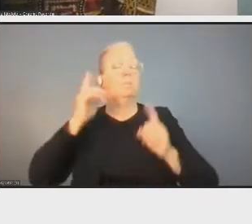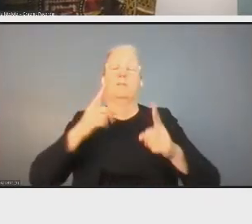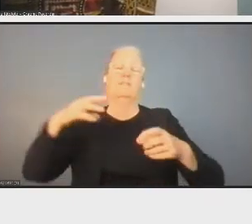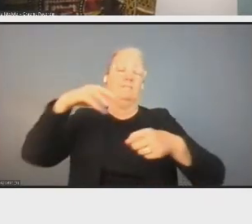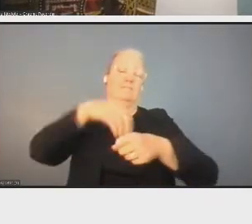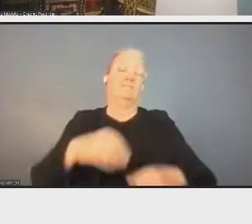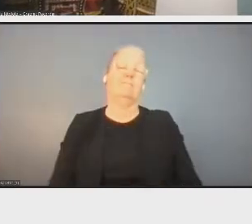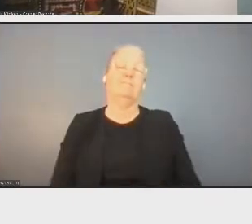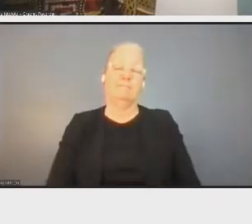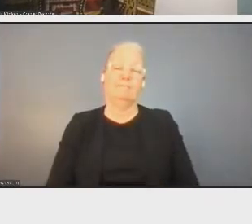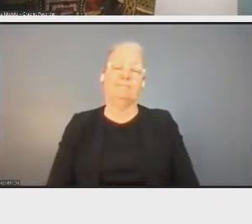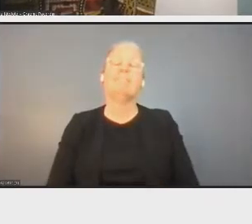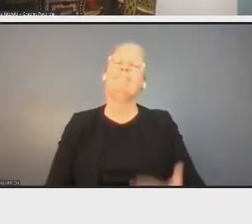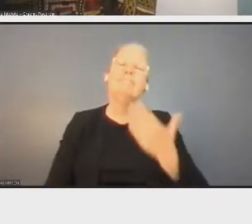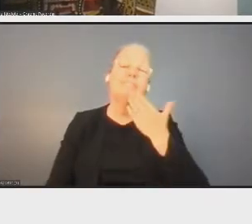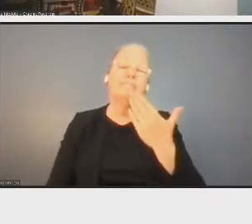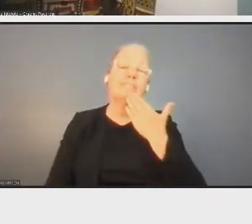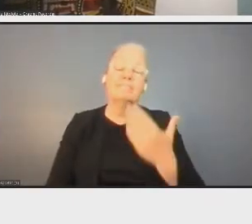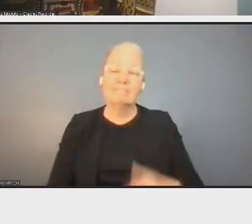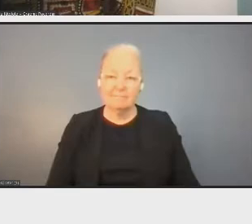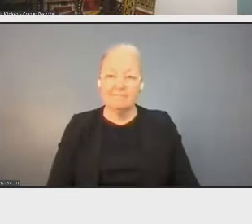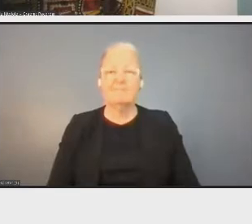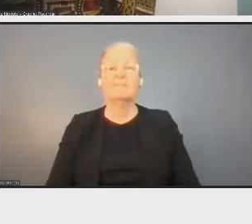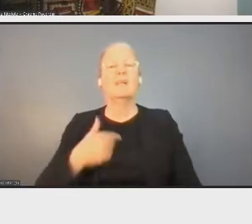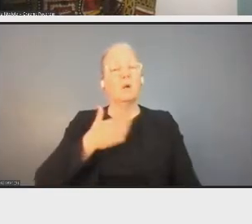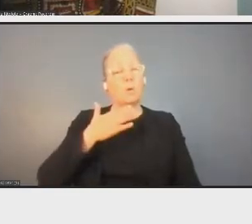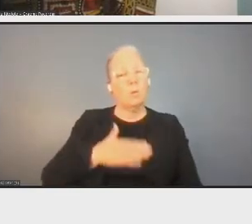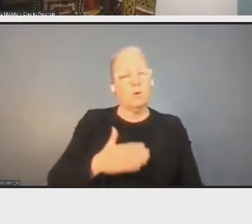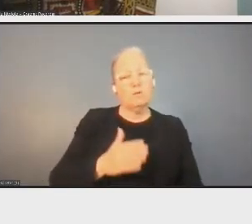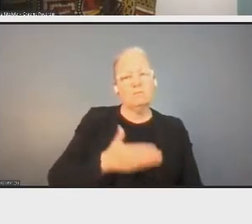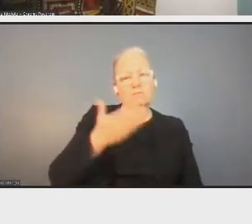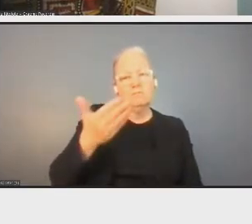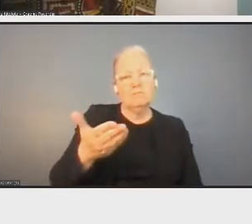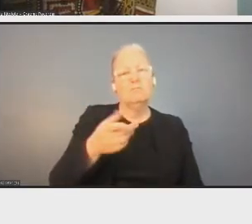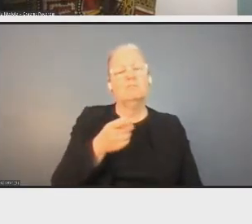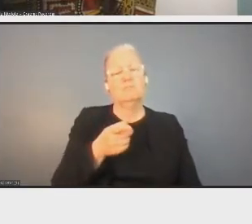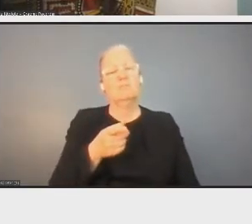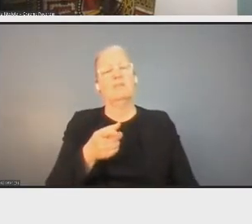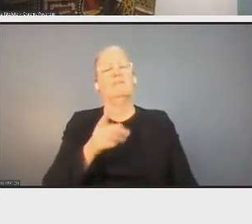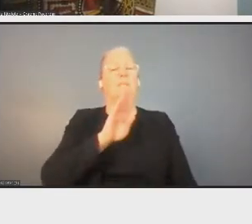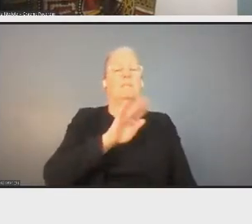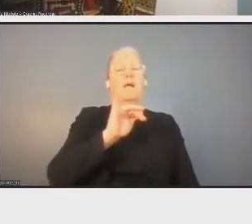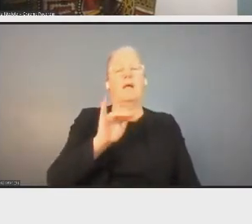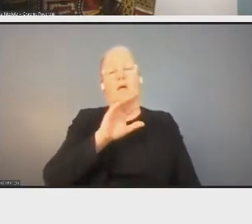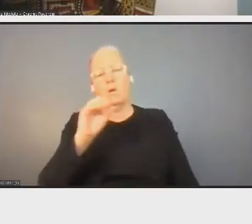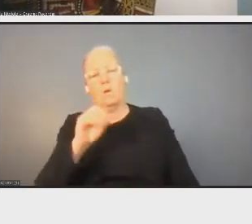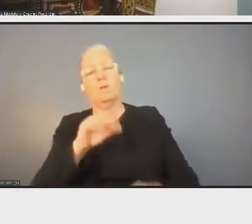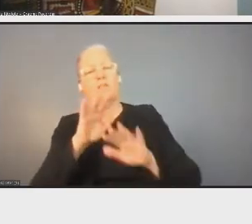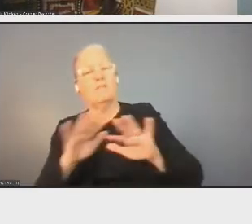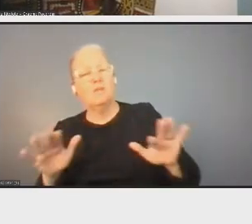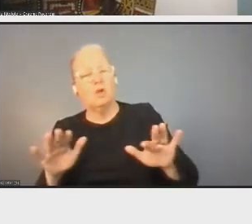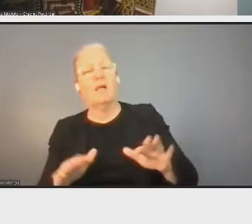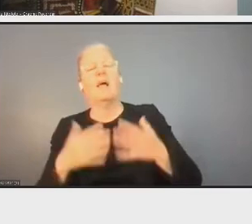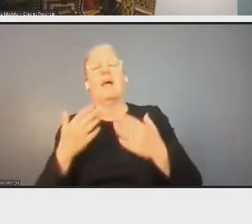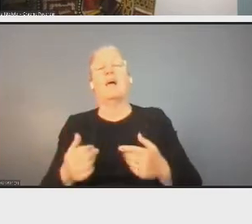Thank you so much for that. Okay, Ms. Ra, I'd like to hear from you, because loss of biodiversity and climate change impacts people differently, but